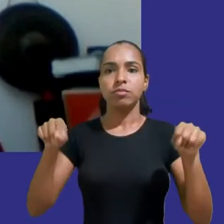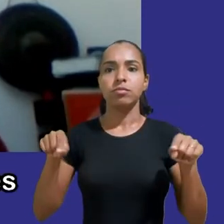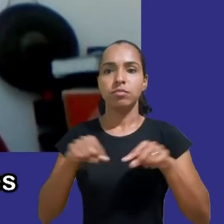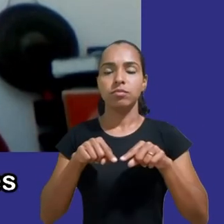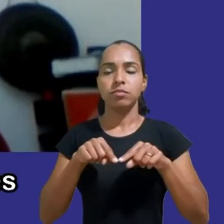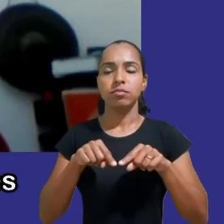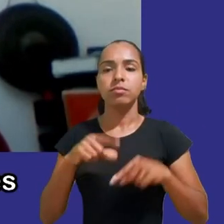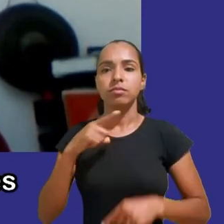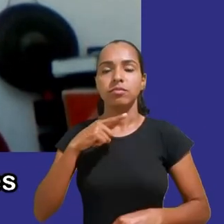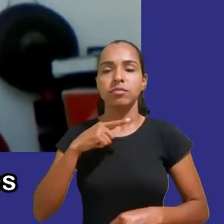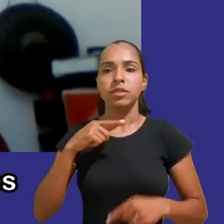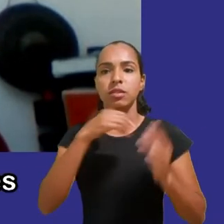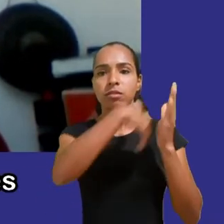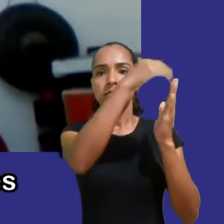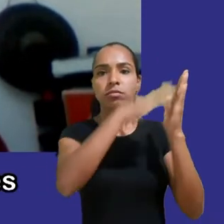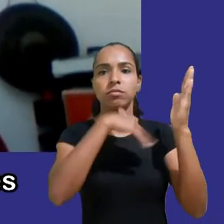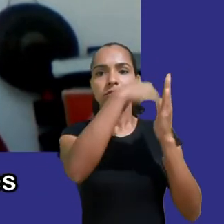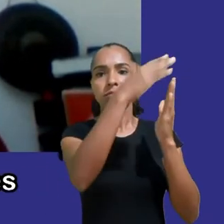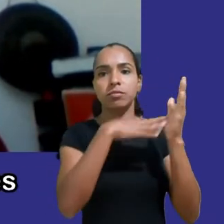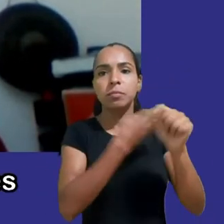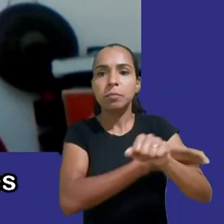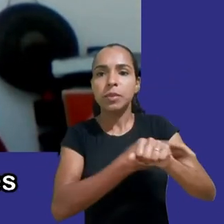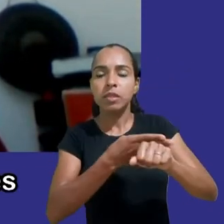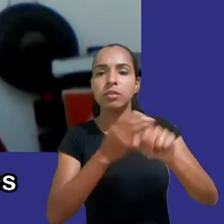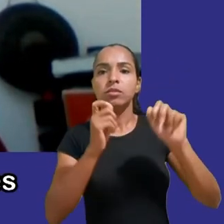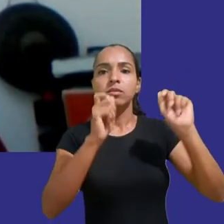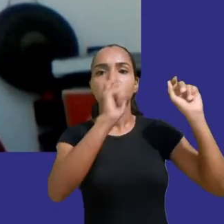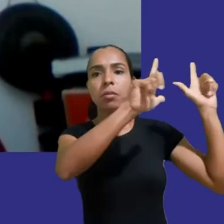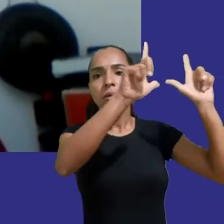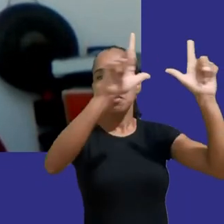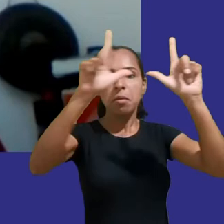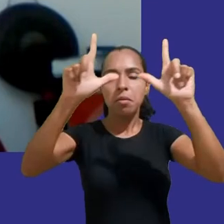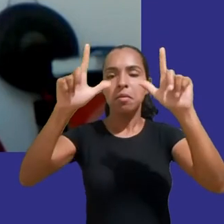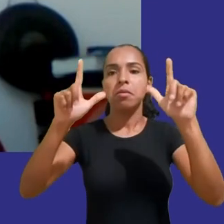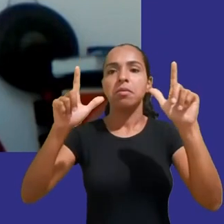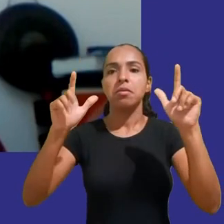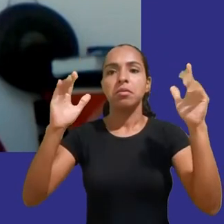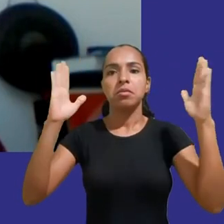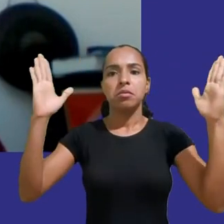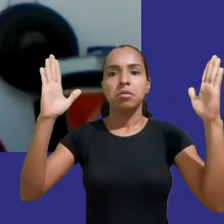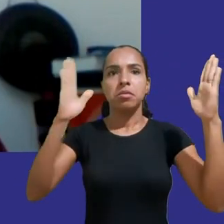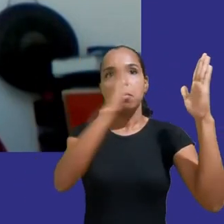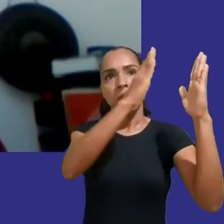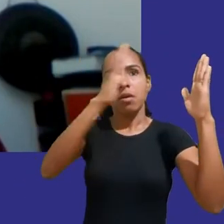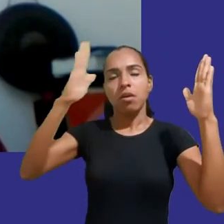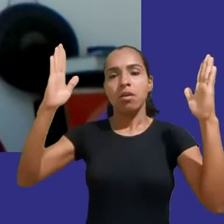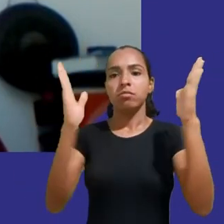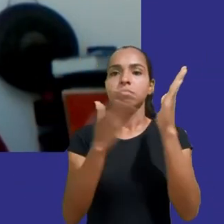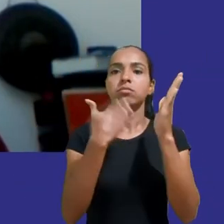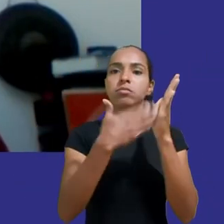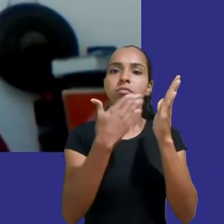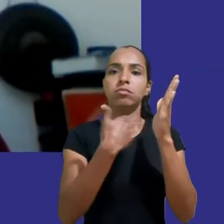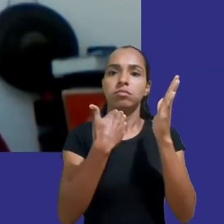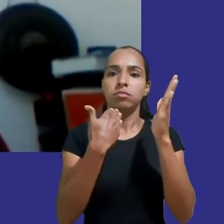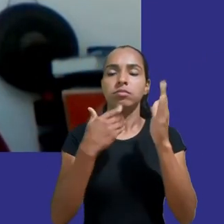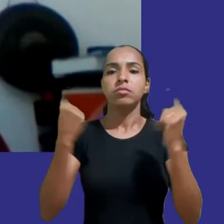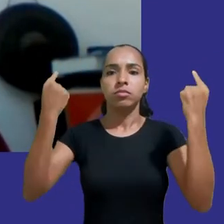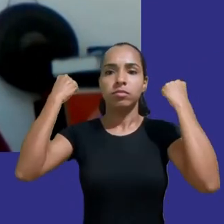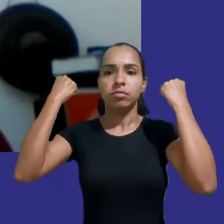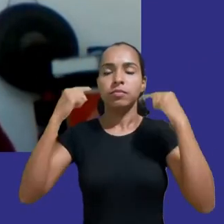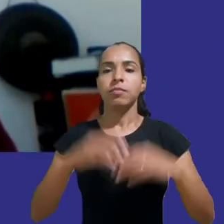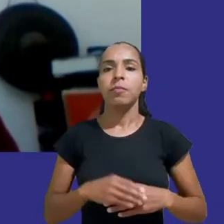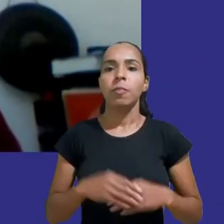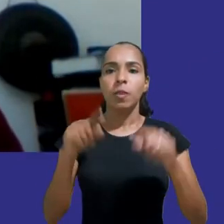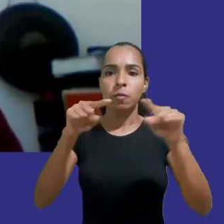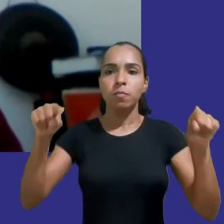which has like white walls posters and a large bookshelf behind it and